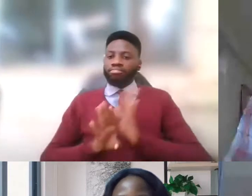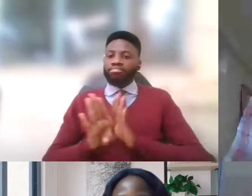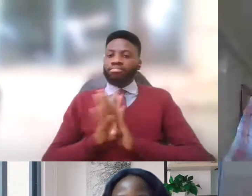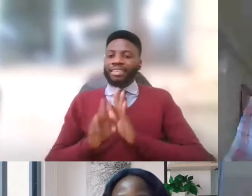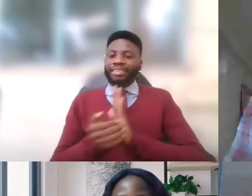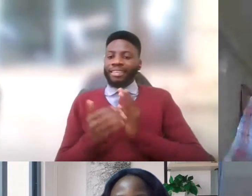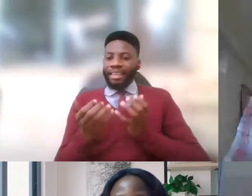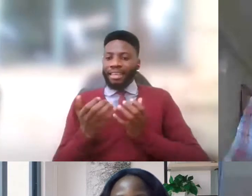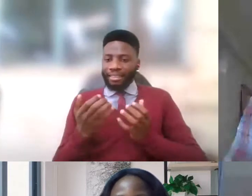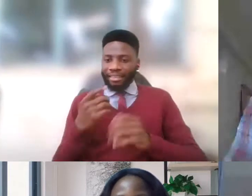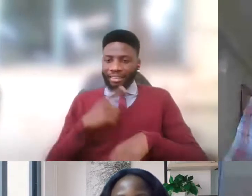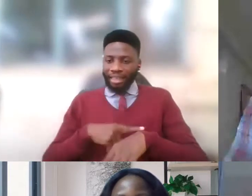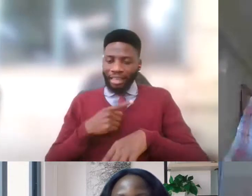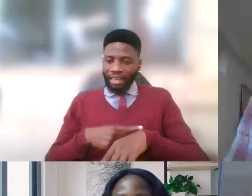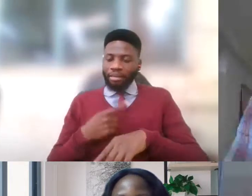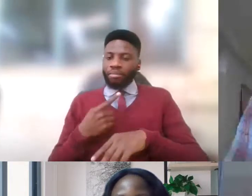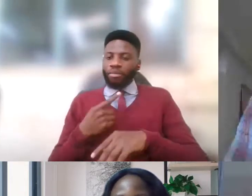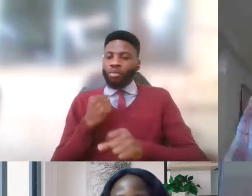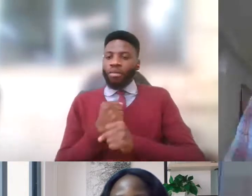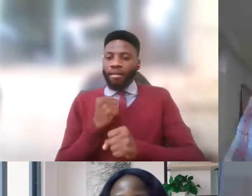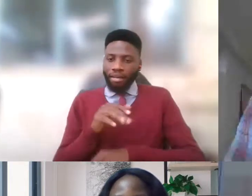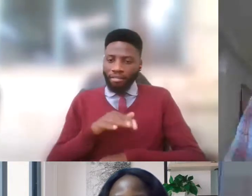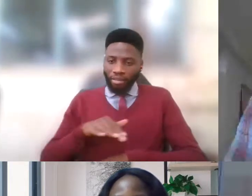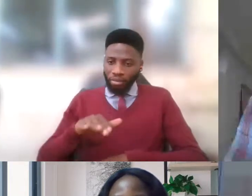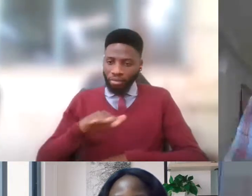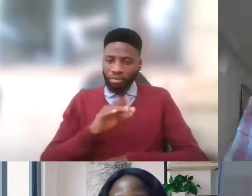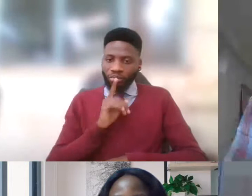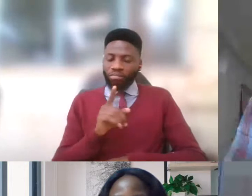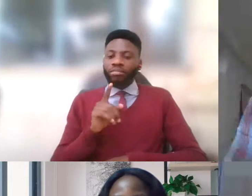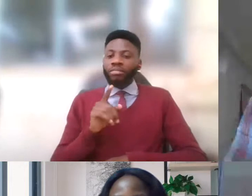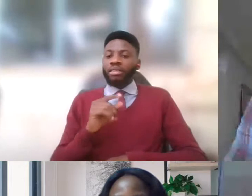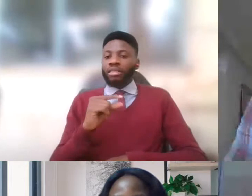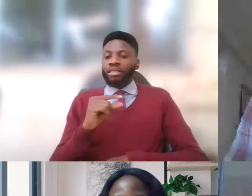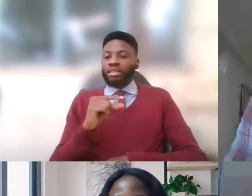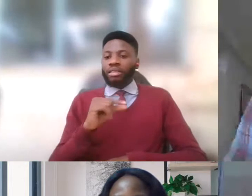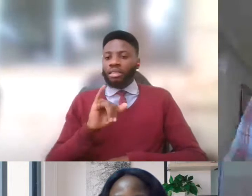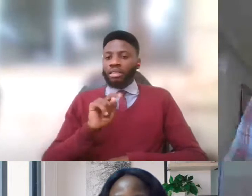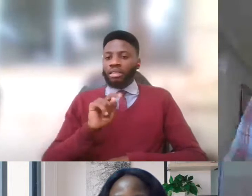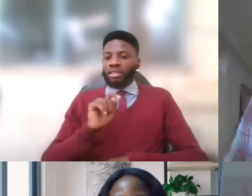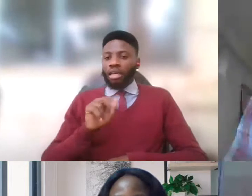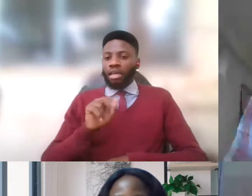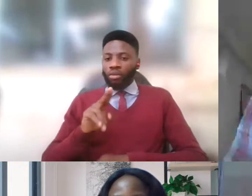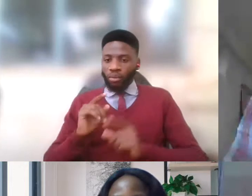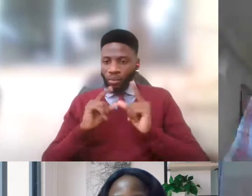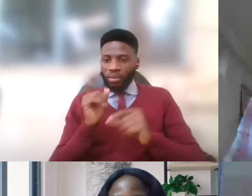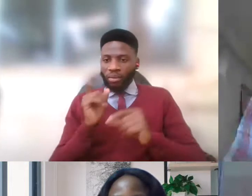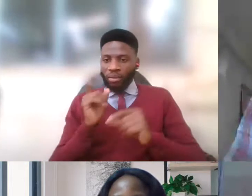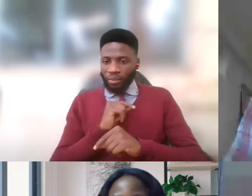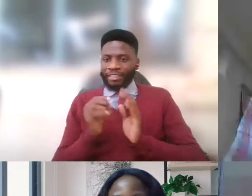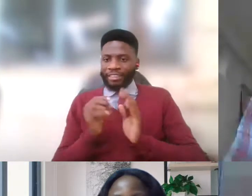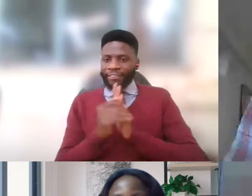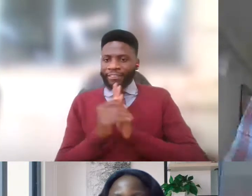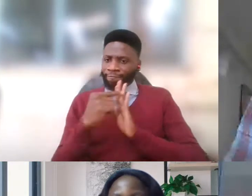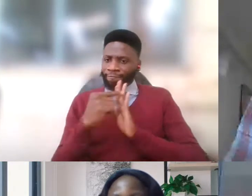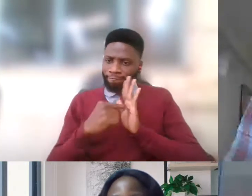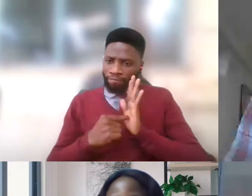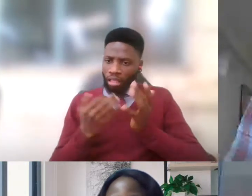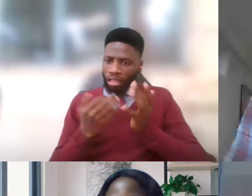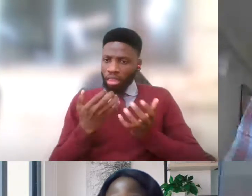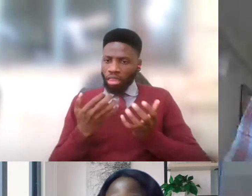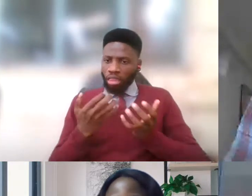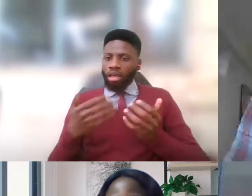asked in all your coding interviews. So, and there are specific sites where you can actually learn all these things. You can learn from Algo Expert. Algo Expert is